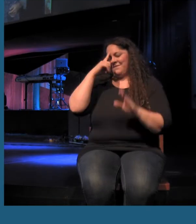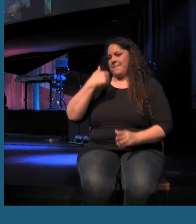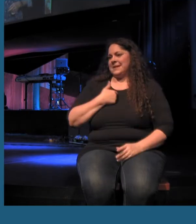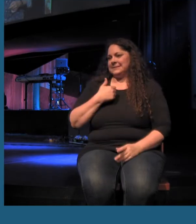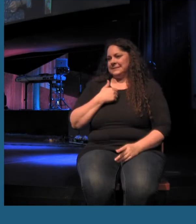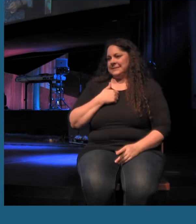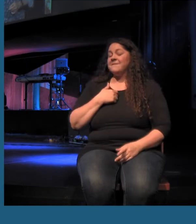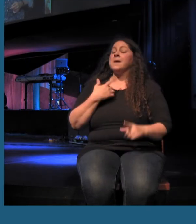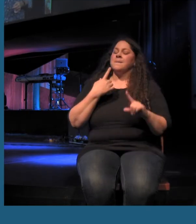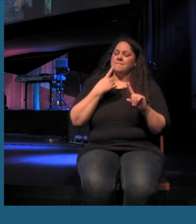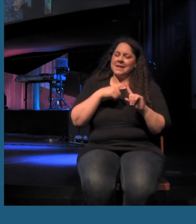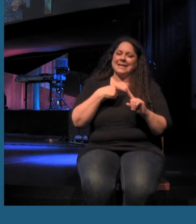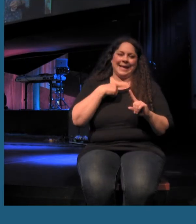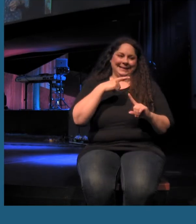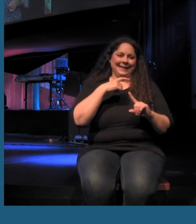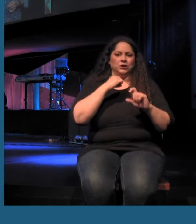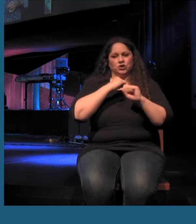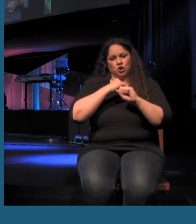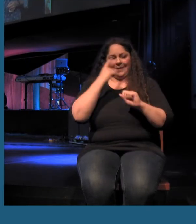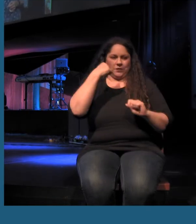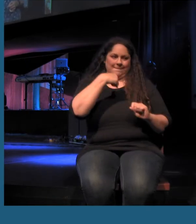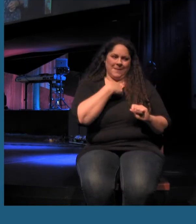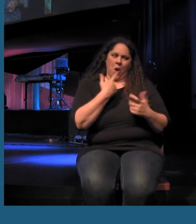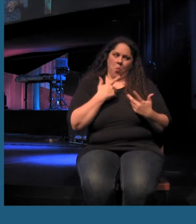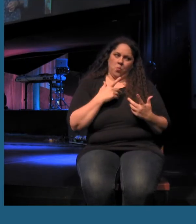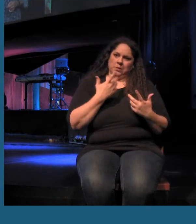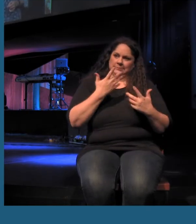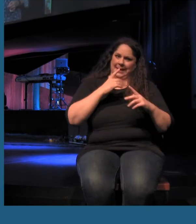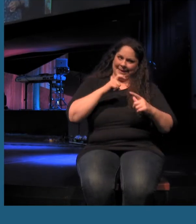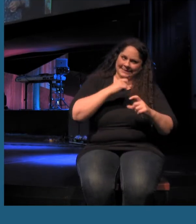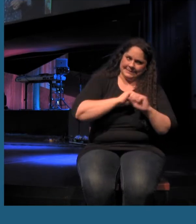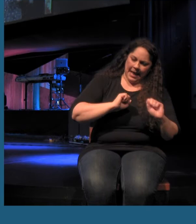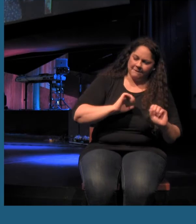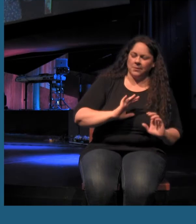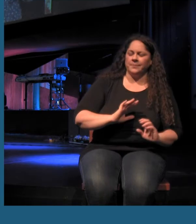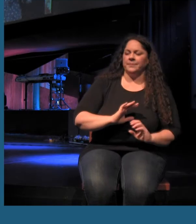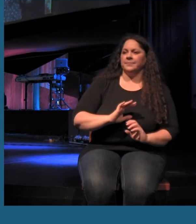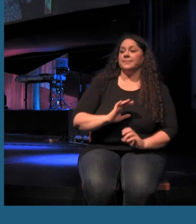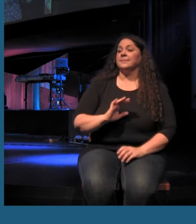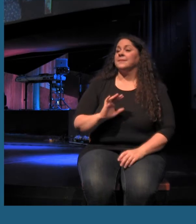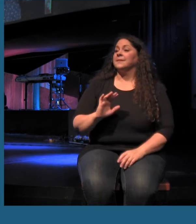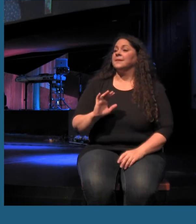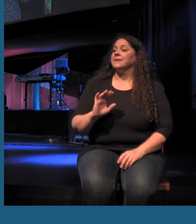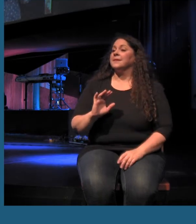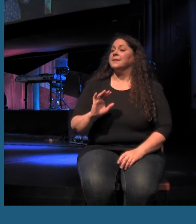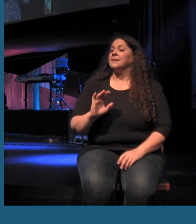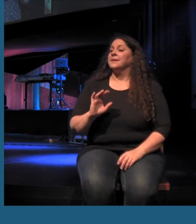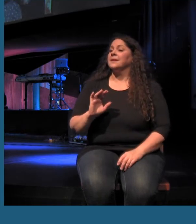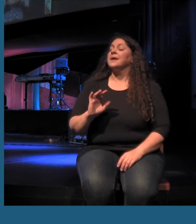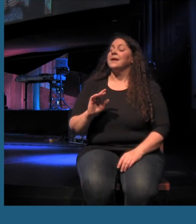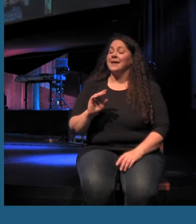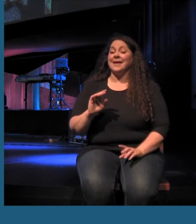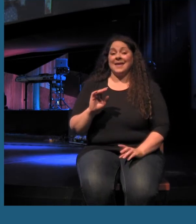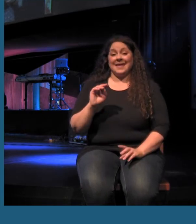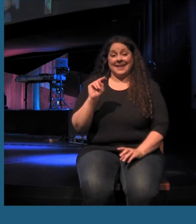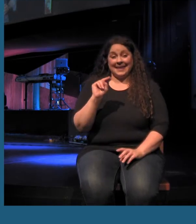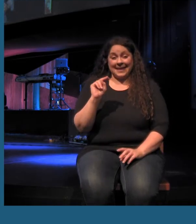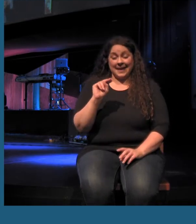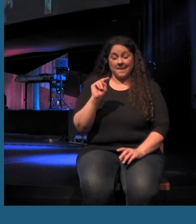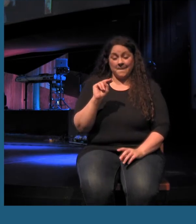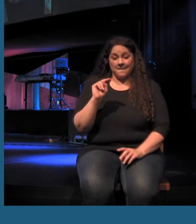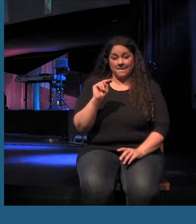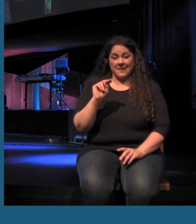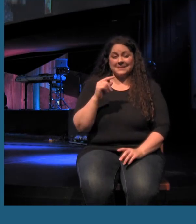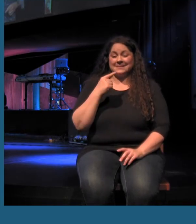I need a security detail to keep me safe. And Nehemiah writes, because of the